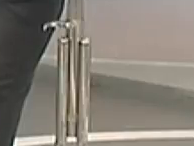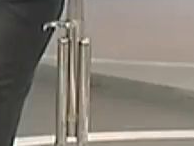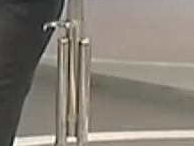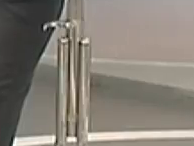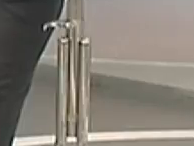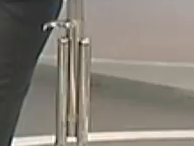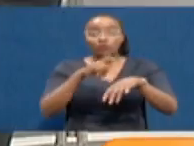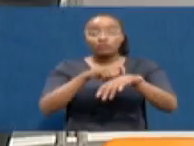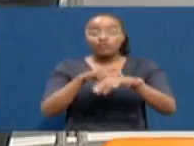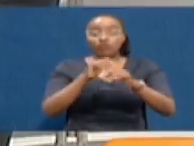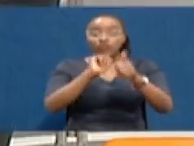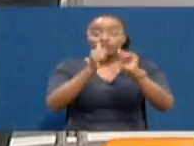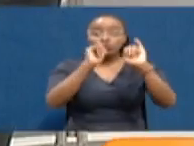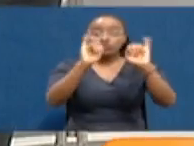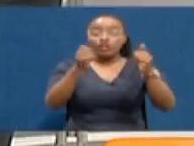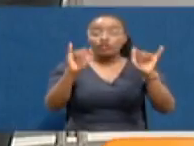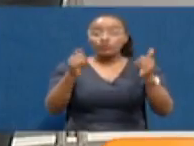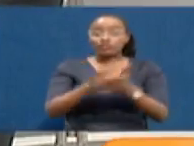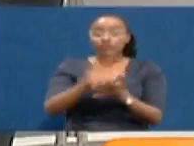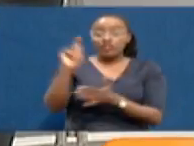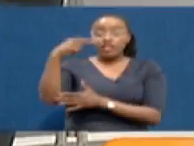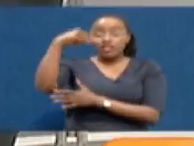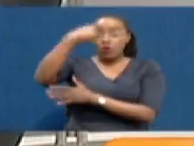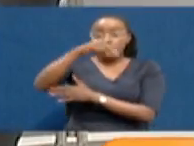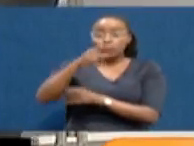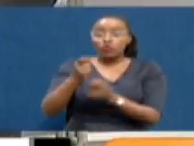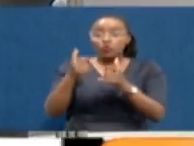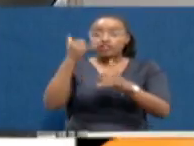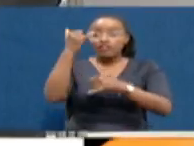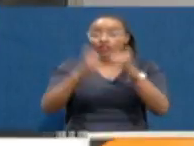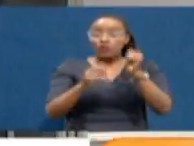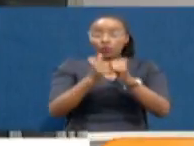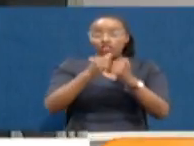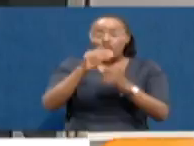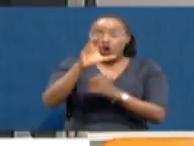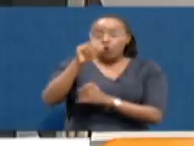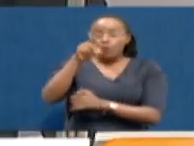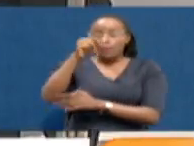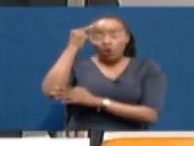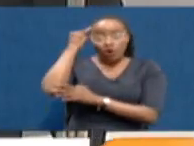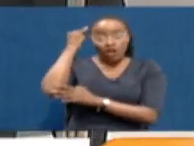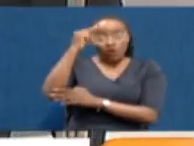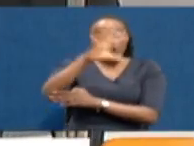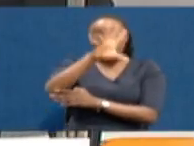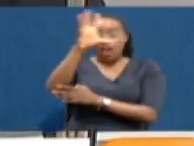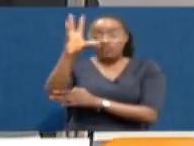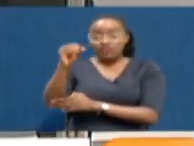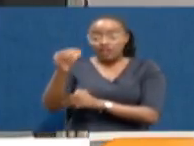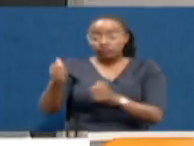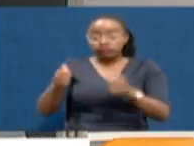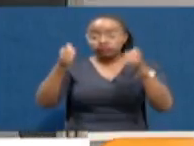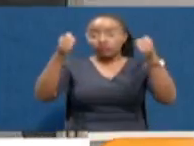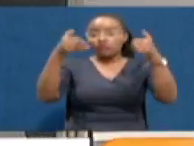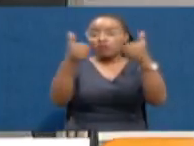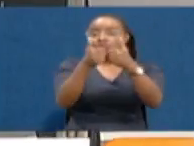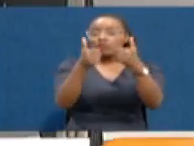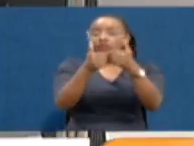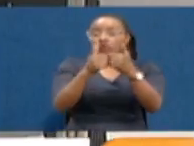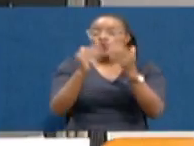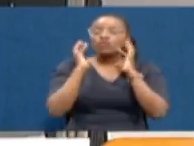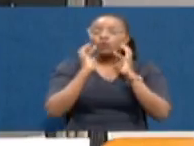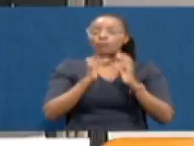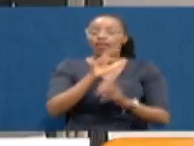Well, time now for the latest sporting action. Kenya qualified for the quarterfinals of the Copa Coca-Cola Africa Cup 2019 tournament, hammering